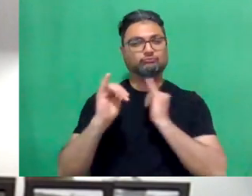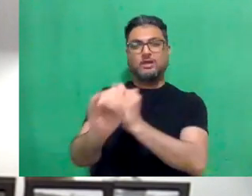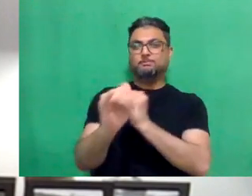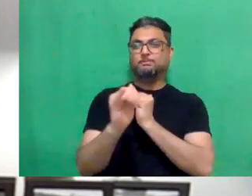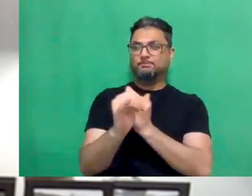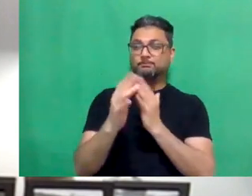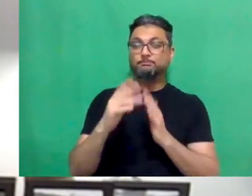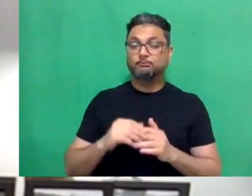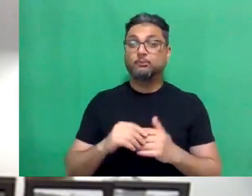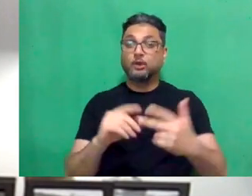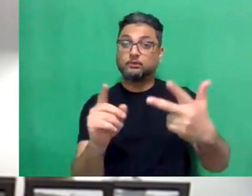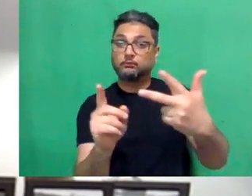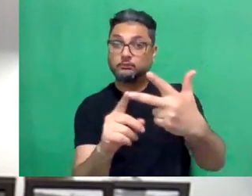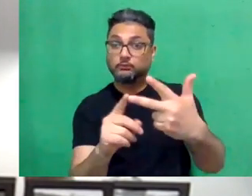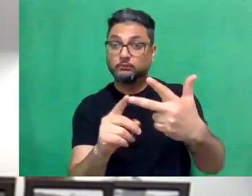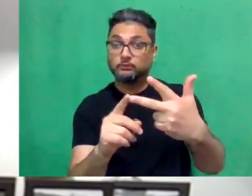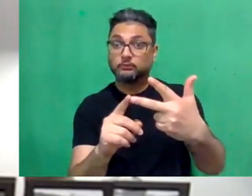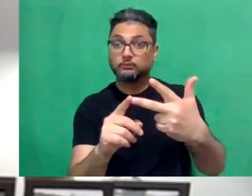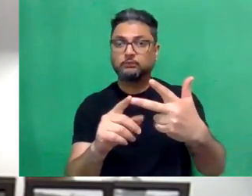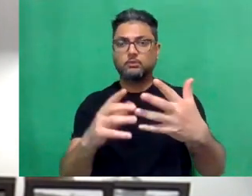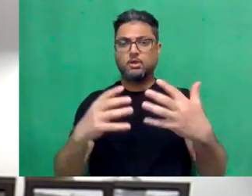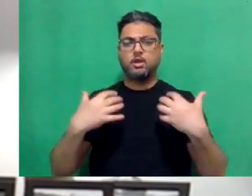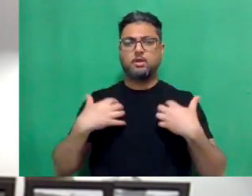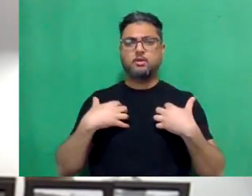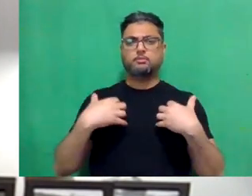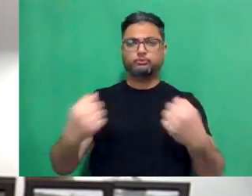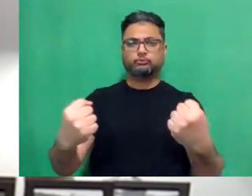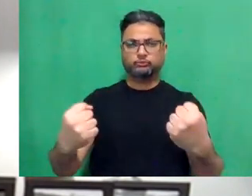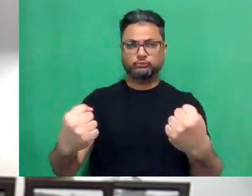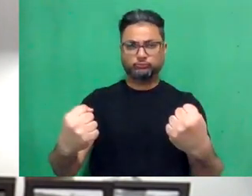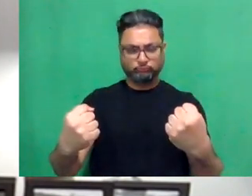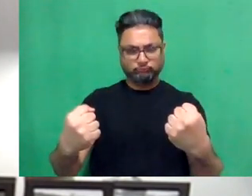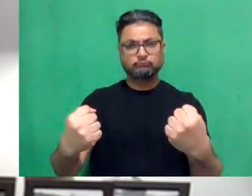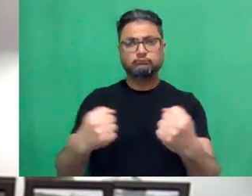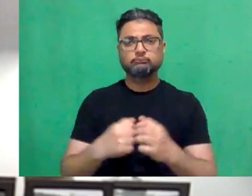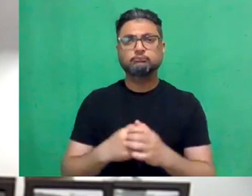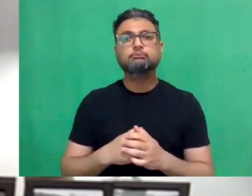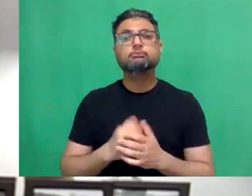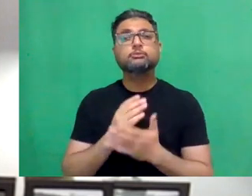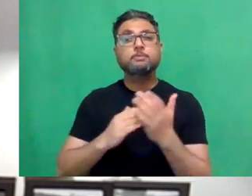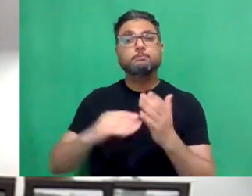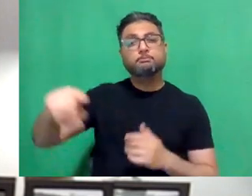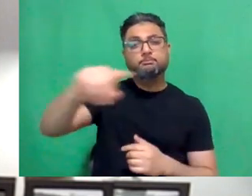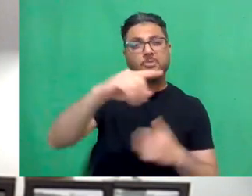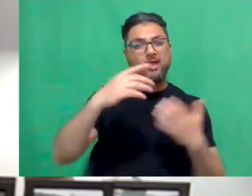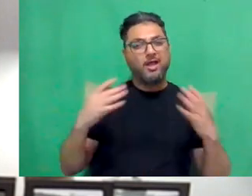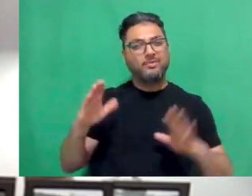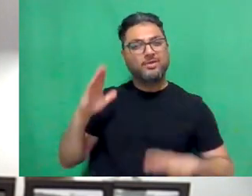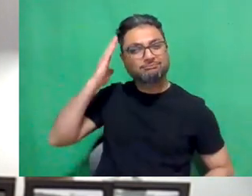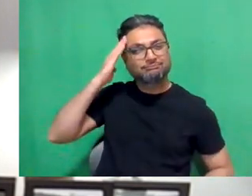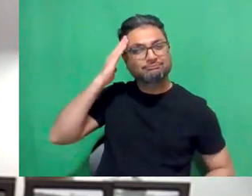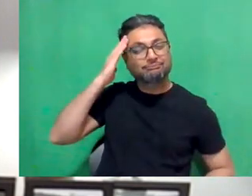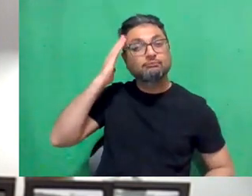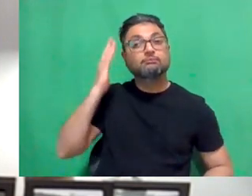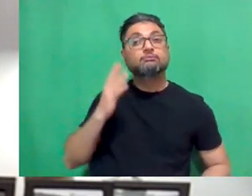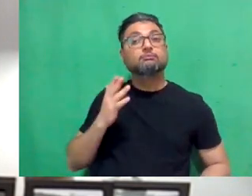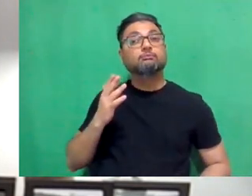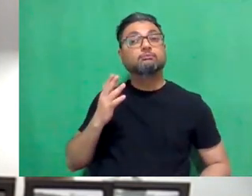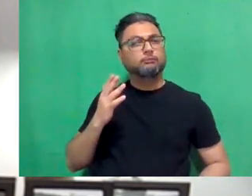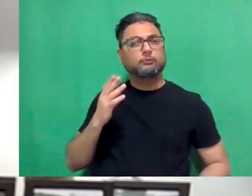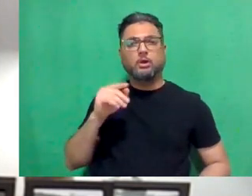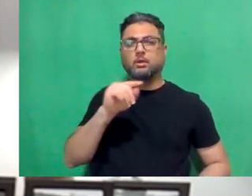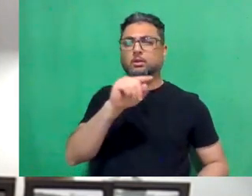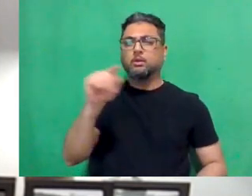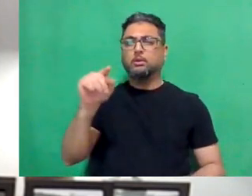thing, be courageous. Some of you already know about the student success services that we have available to you at George Brown. We